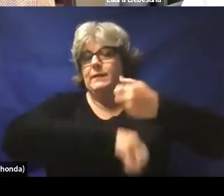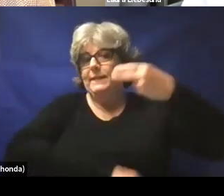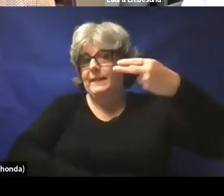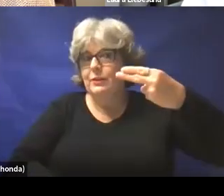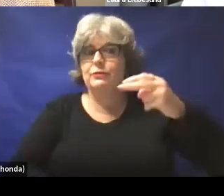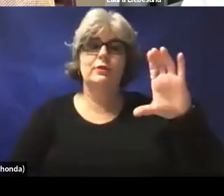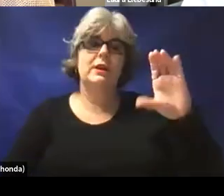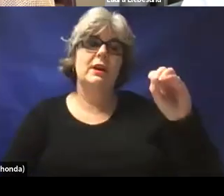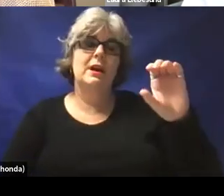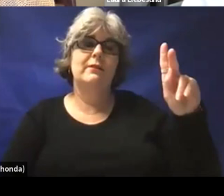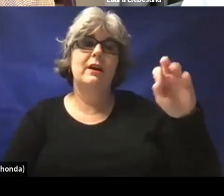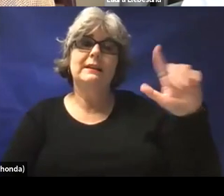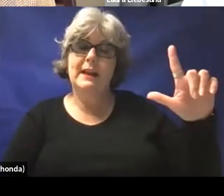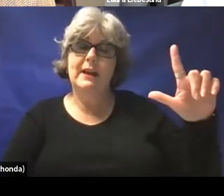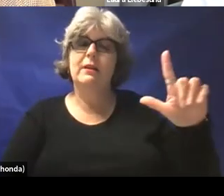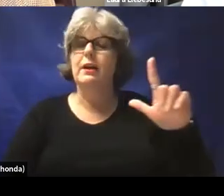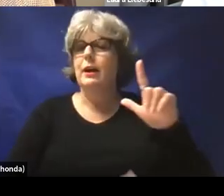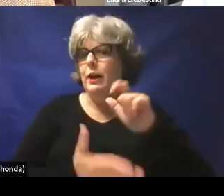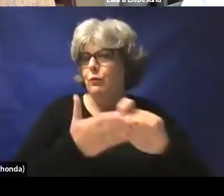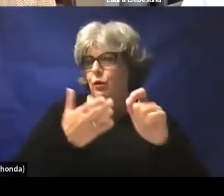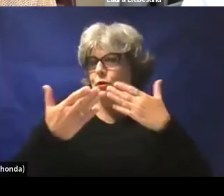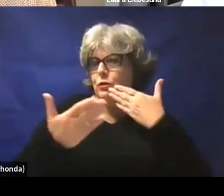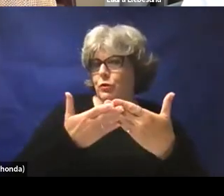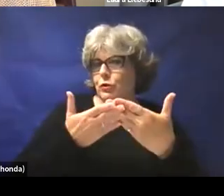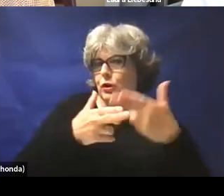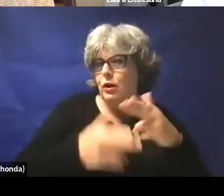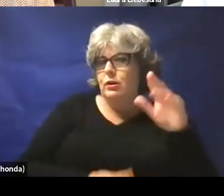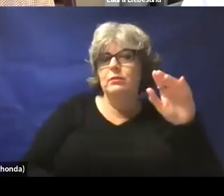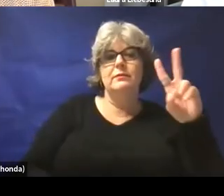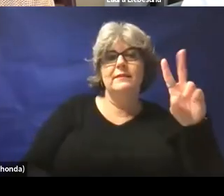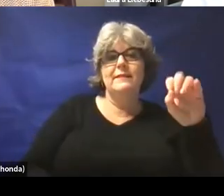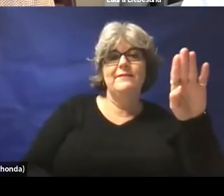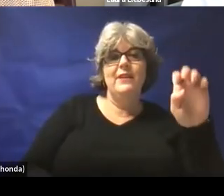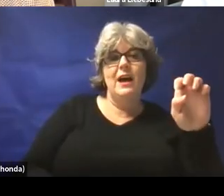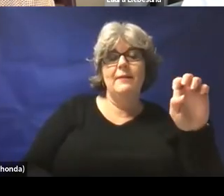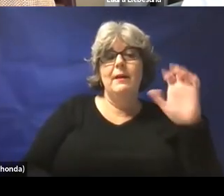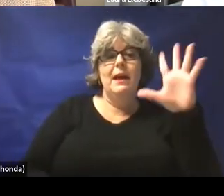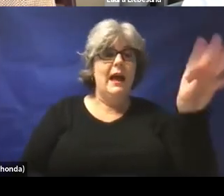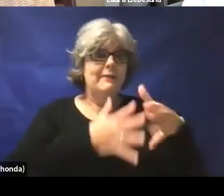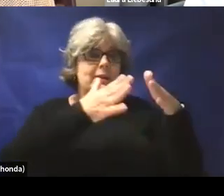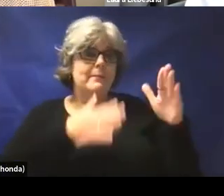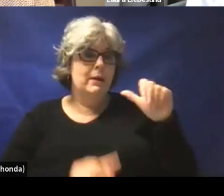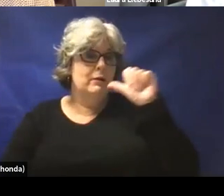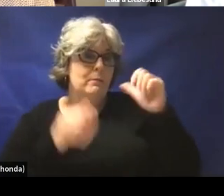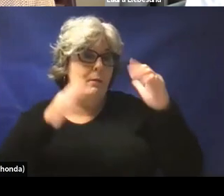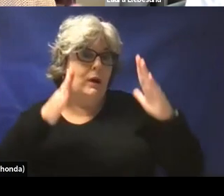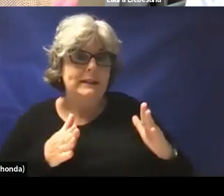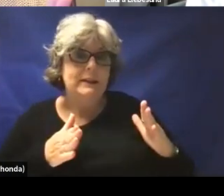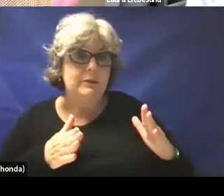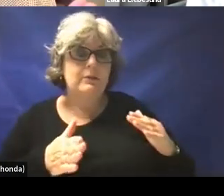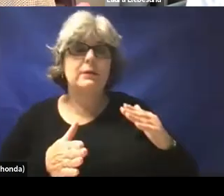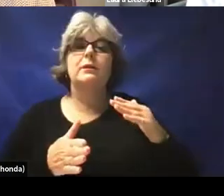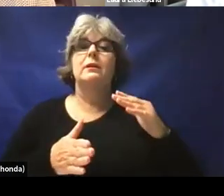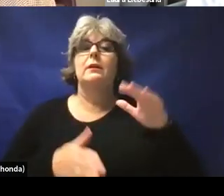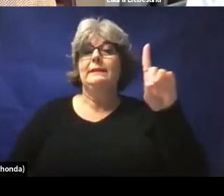wrote a very famous book called Imbibe, Dwayne Sylvester. And he is an African-American bartender, a member of the